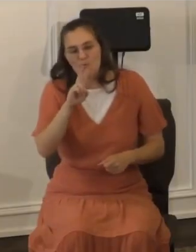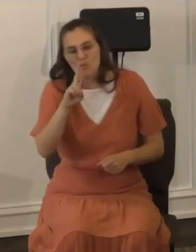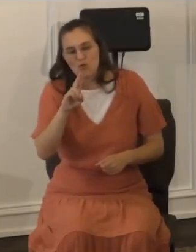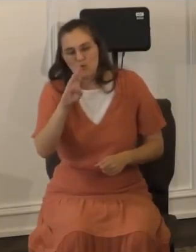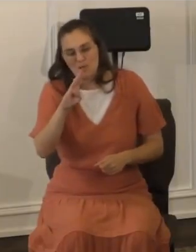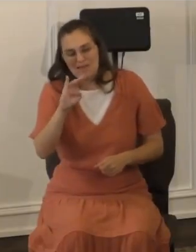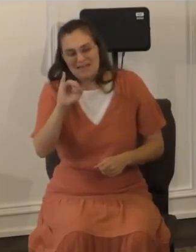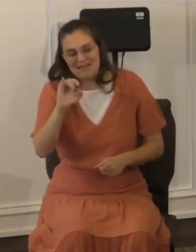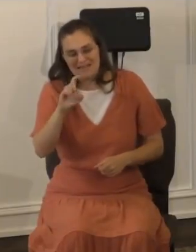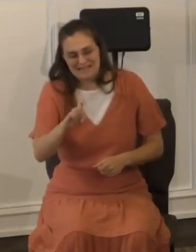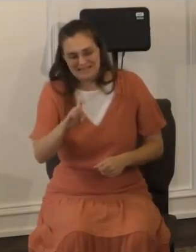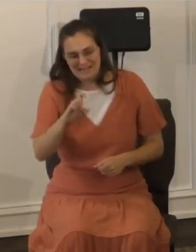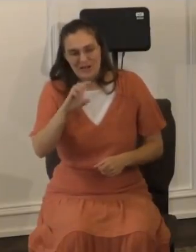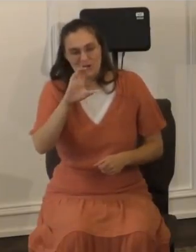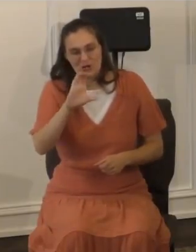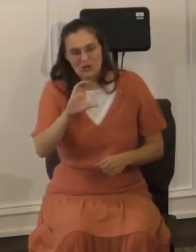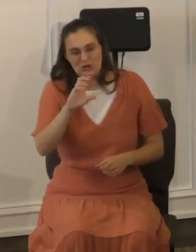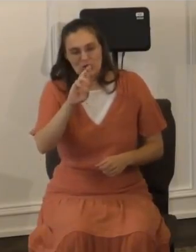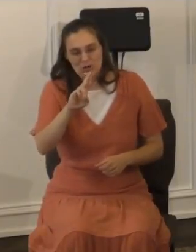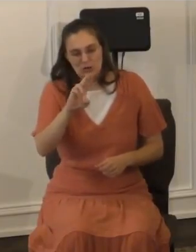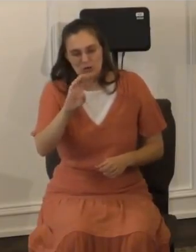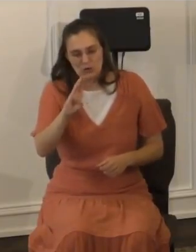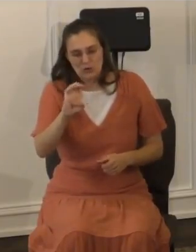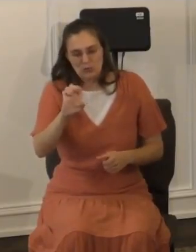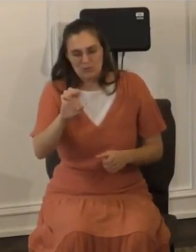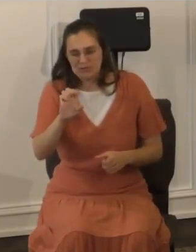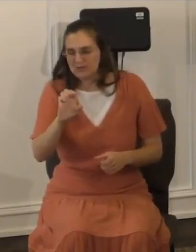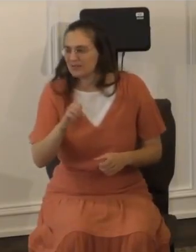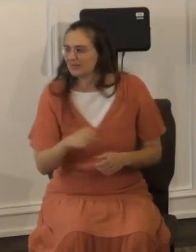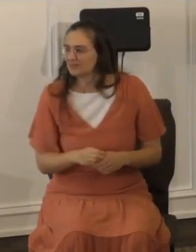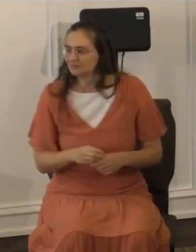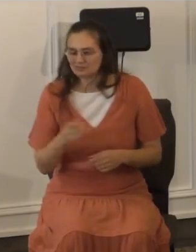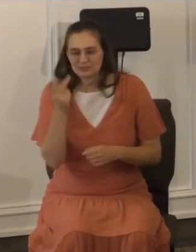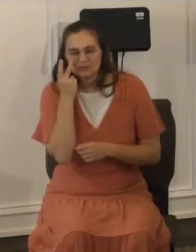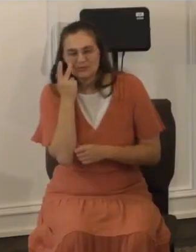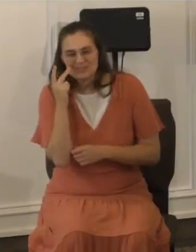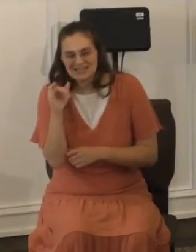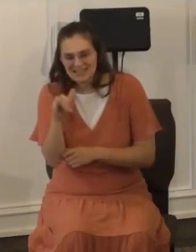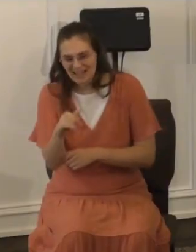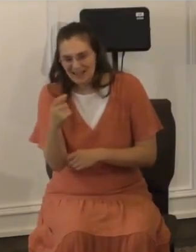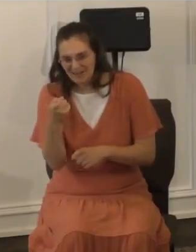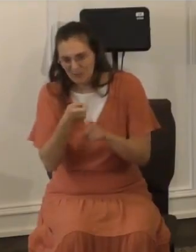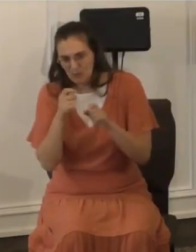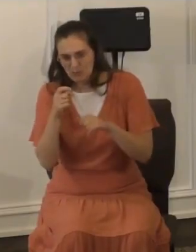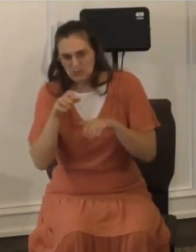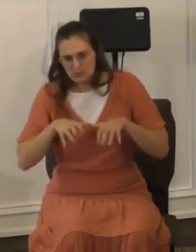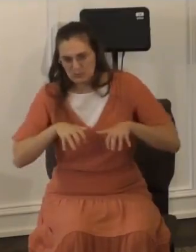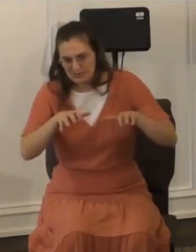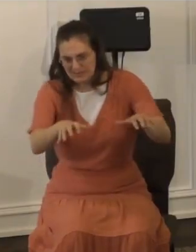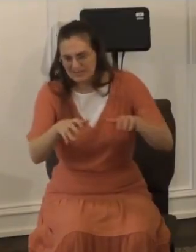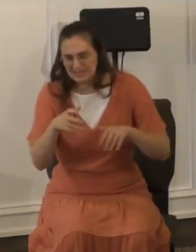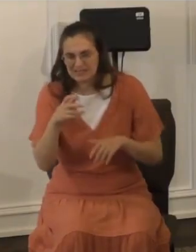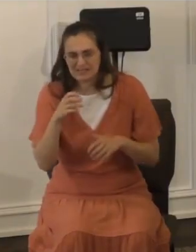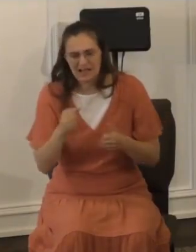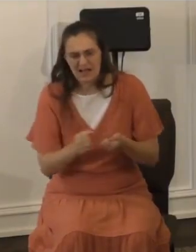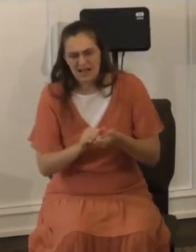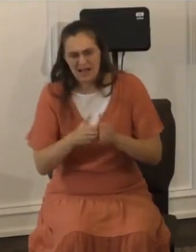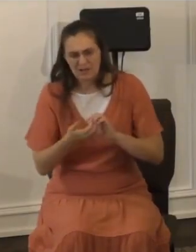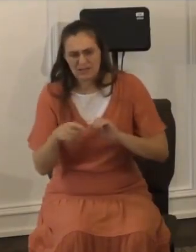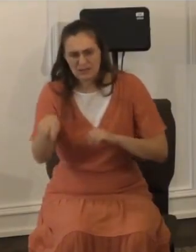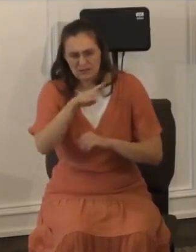is it? It's a Rubik's Cube. Some of you out there, you can see that from where you are. All right, Rubik's Cube. How many of